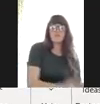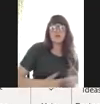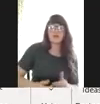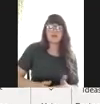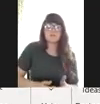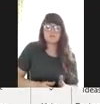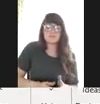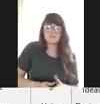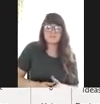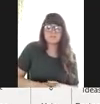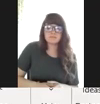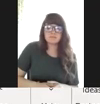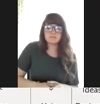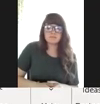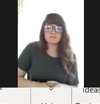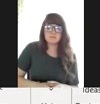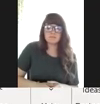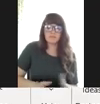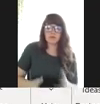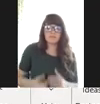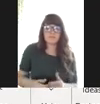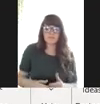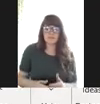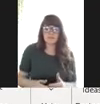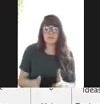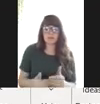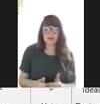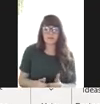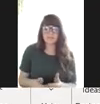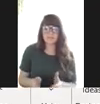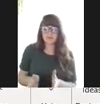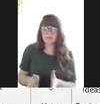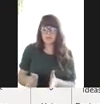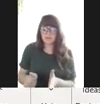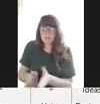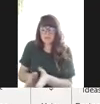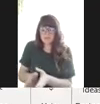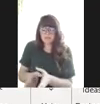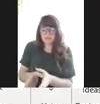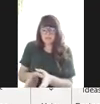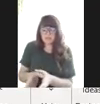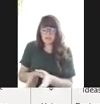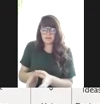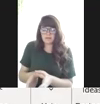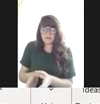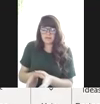we've already got it. Okay. We've already obtained it, like we already have it. It's not something